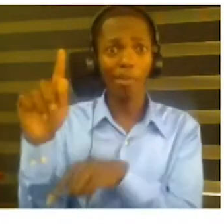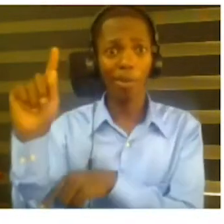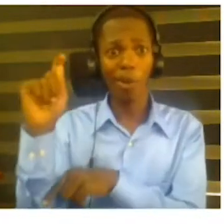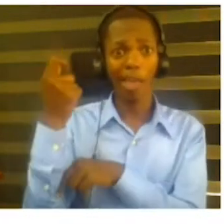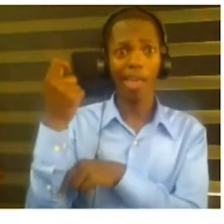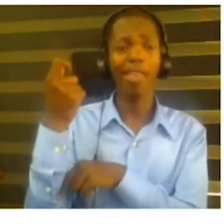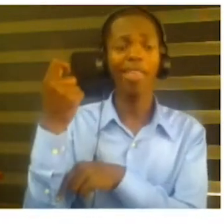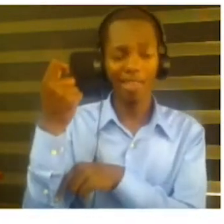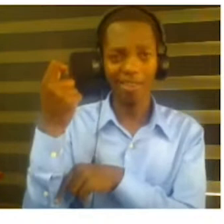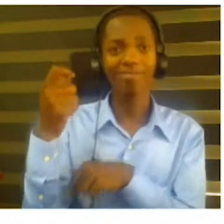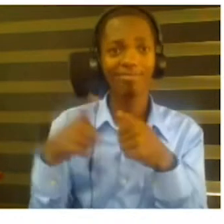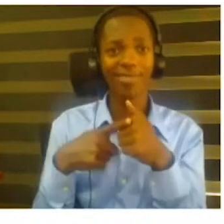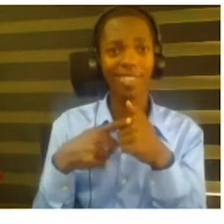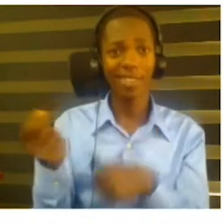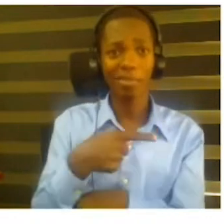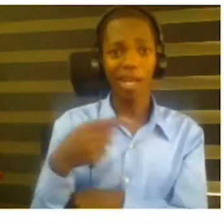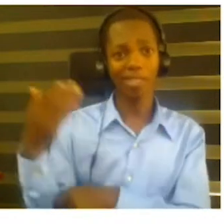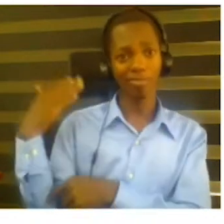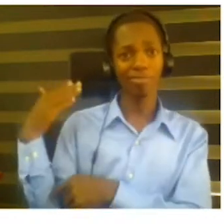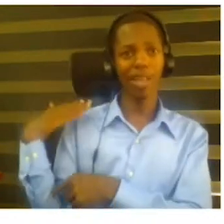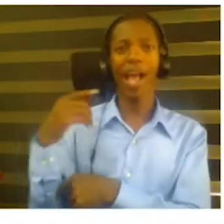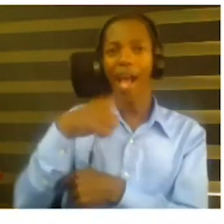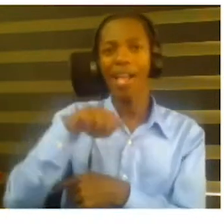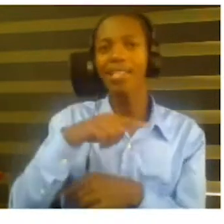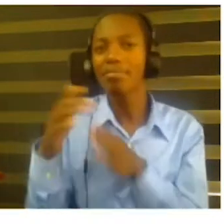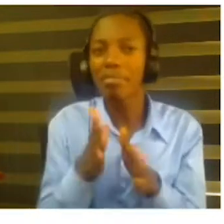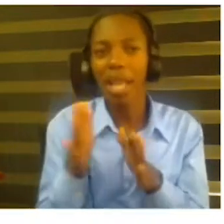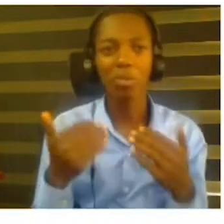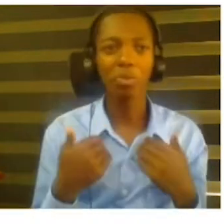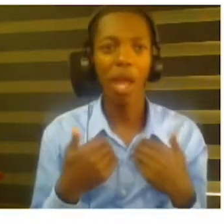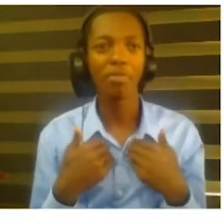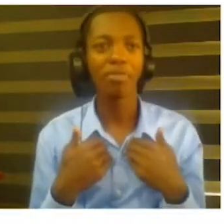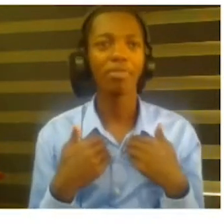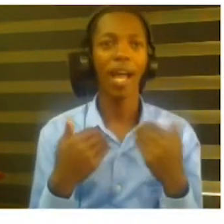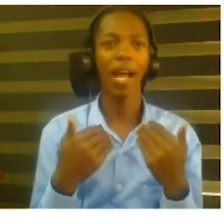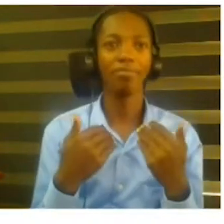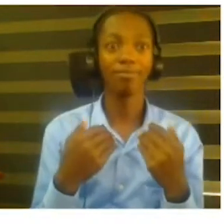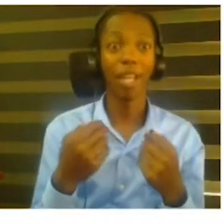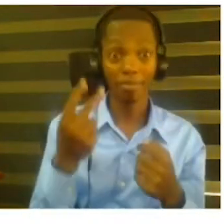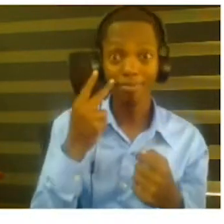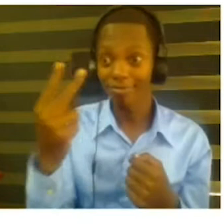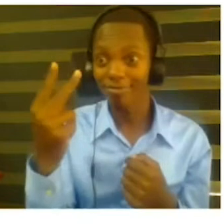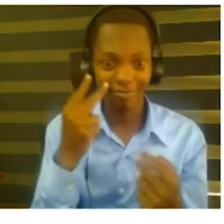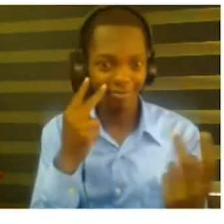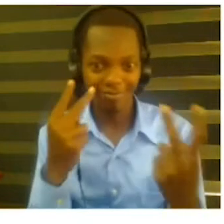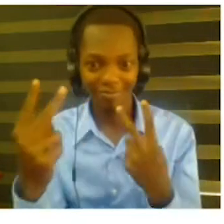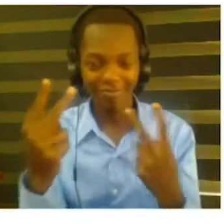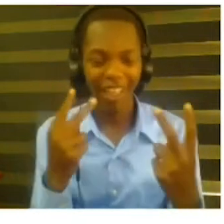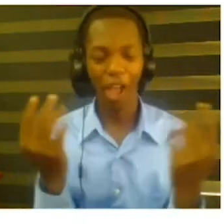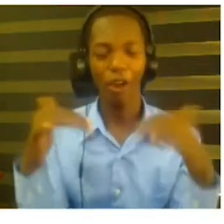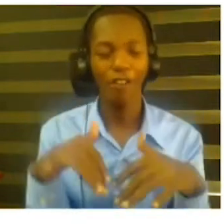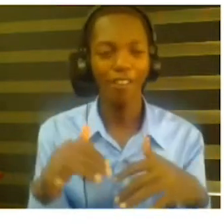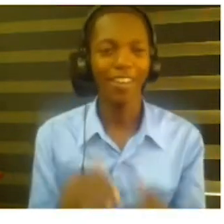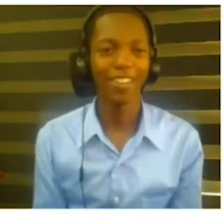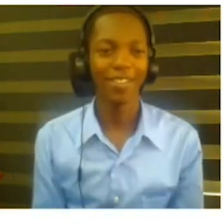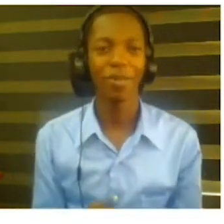host the face-to-face conference. So I'm really happy that she was able to join us today. So Haben, over to you. There are a